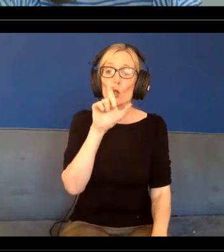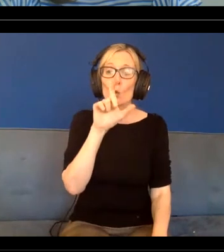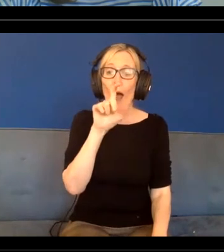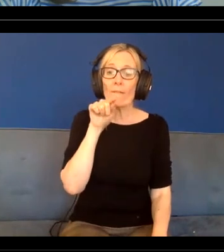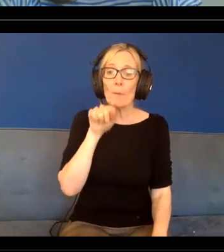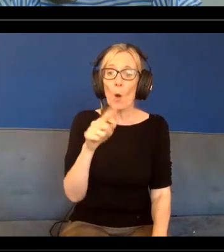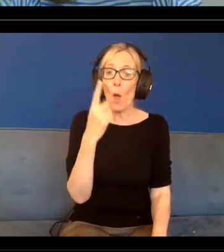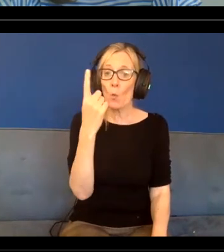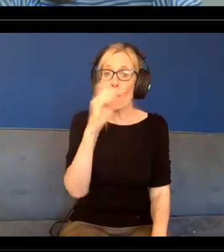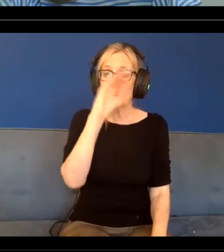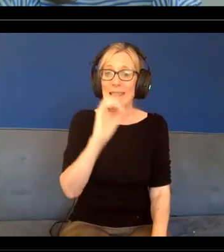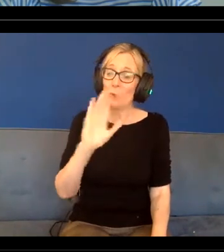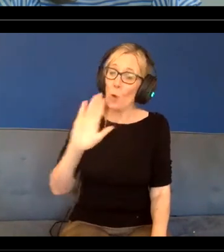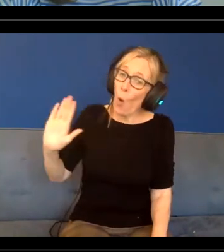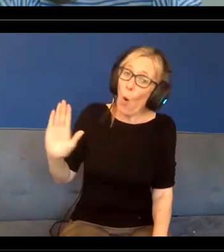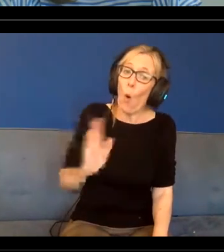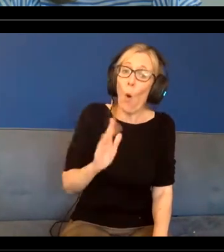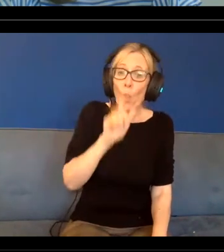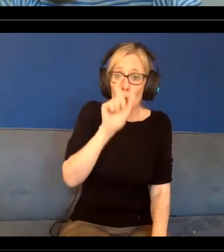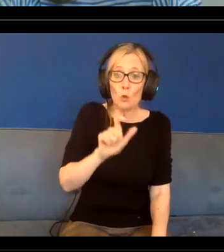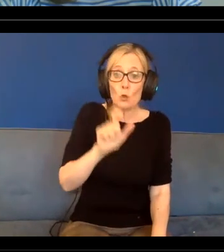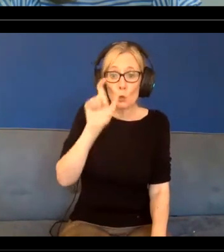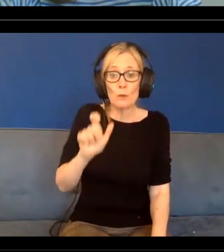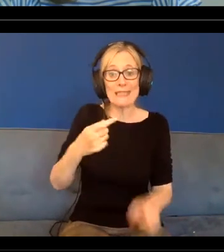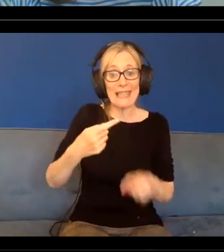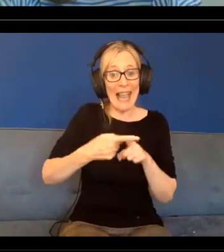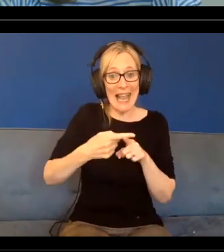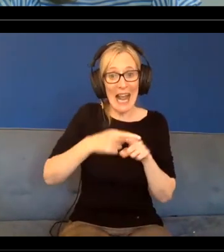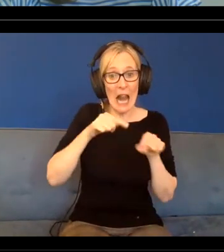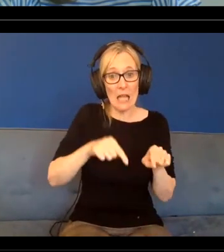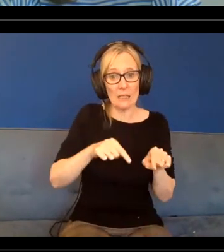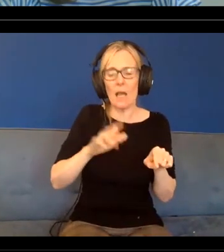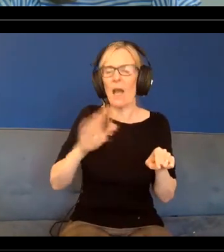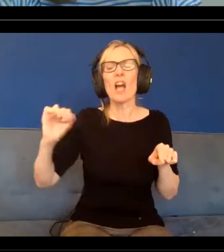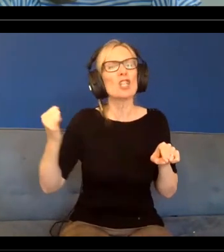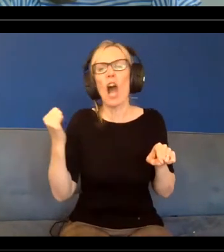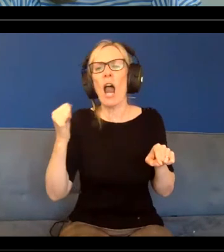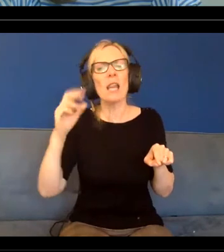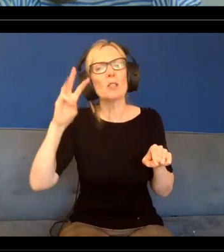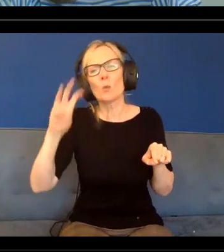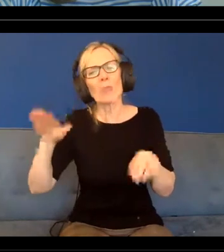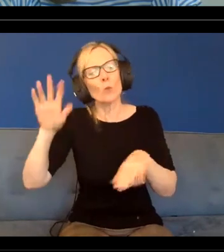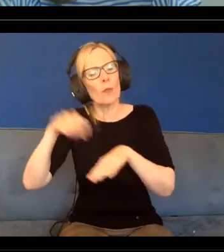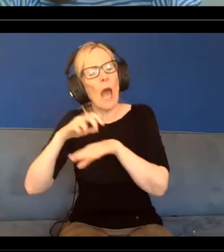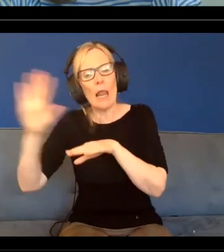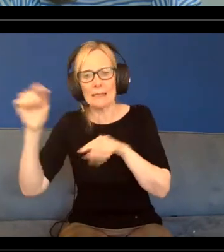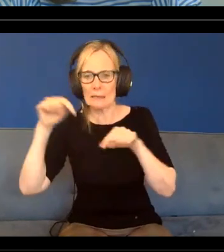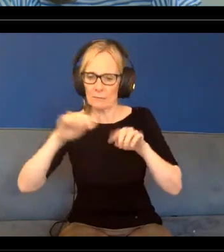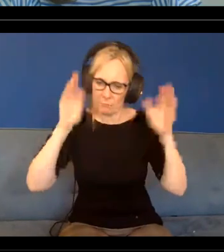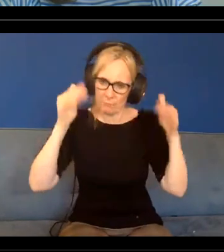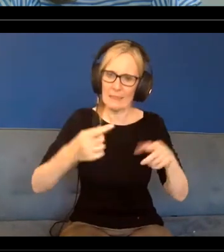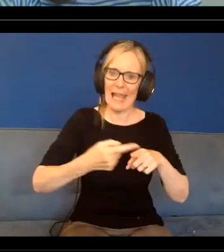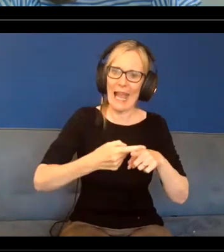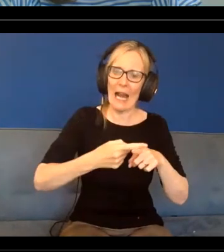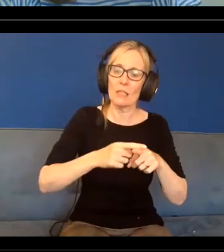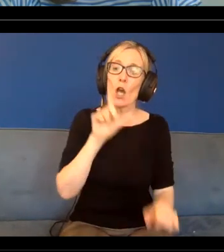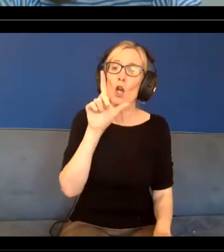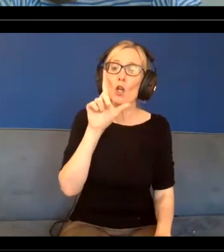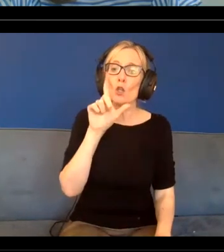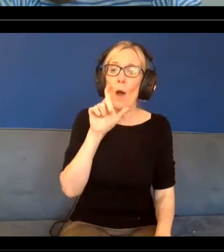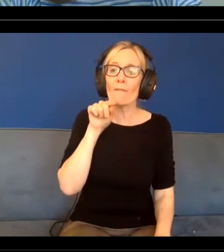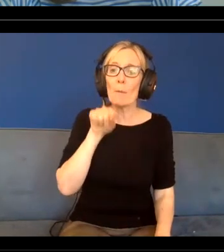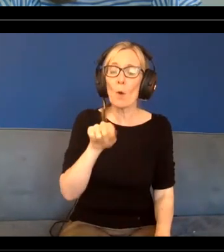all students in England, so we're not talking about Scotland, Wales or Northern Ireland, I'm afraid, but in England, the stat is that 12.1% of